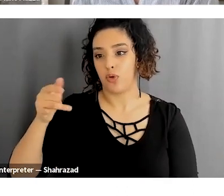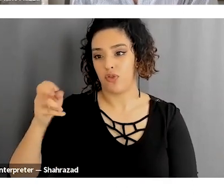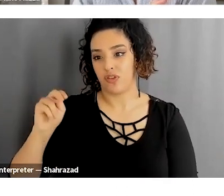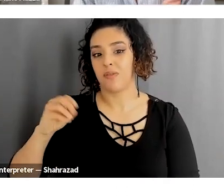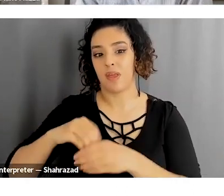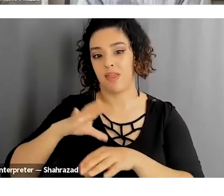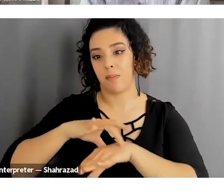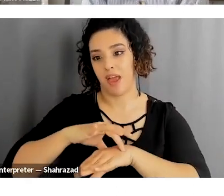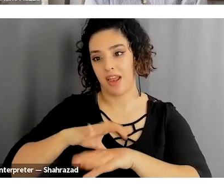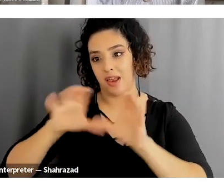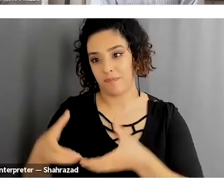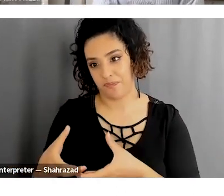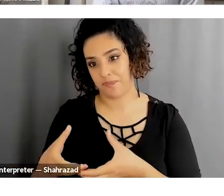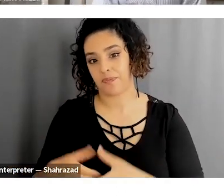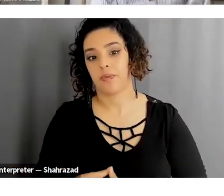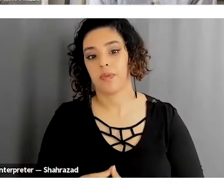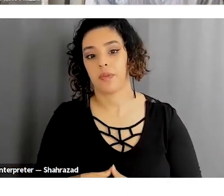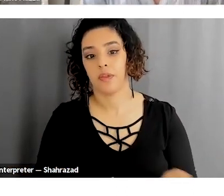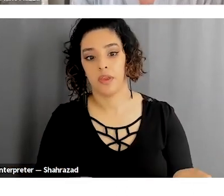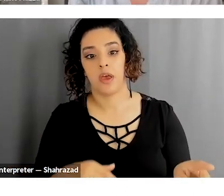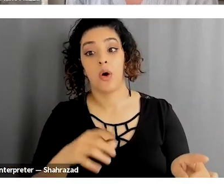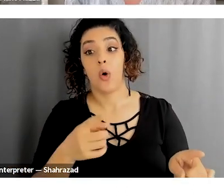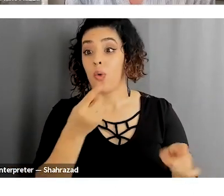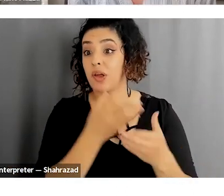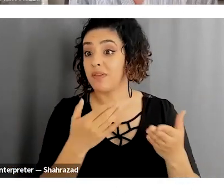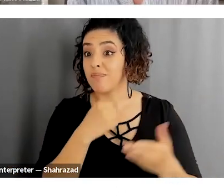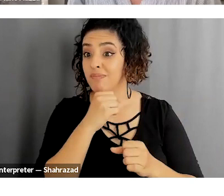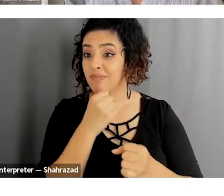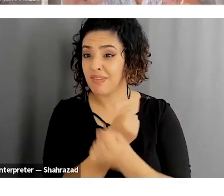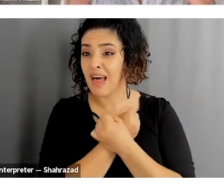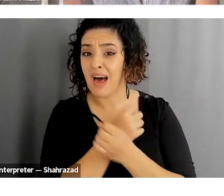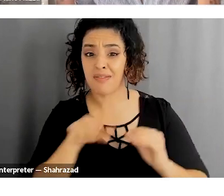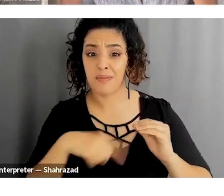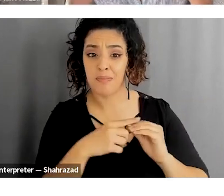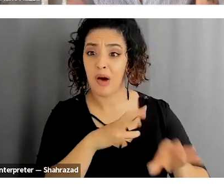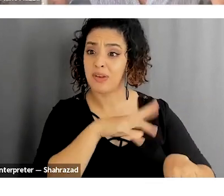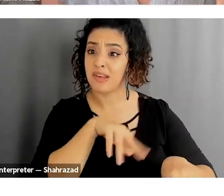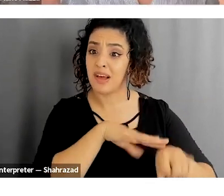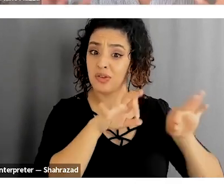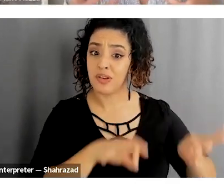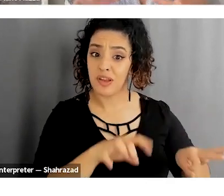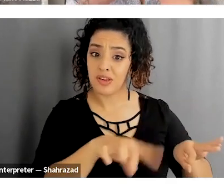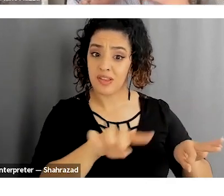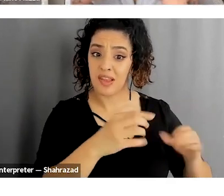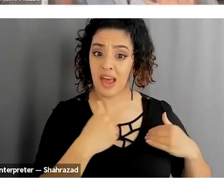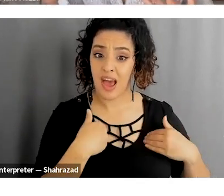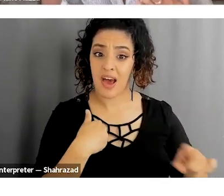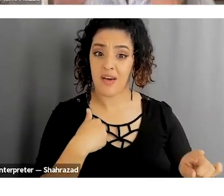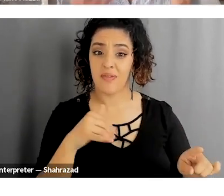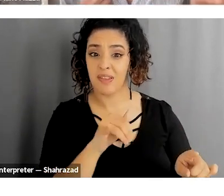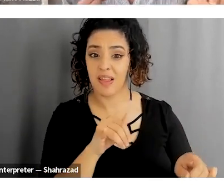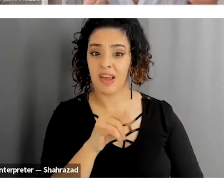Oh, sorry, I went too far. So one thing that I love about natural dyes is they have a terroir like wine. So you